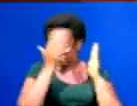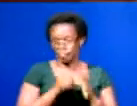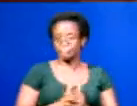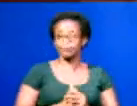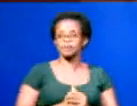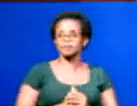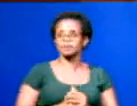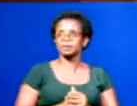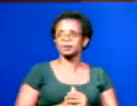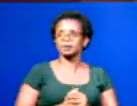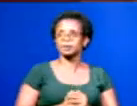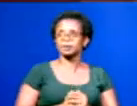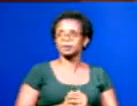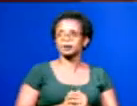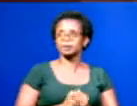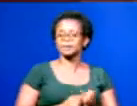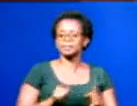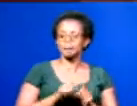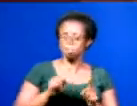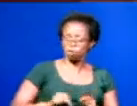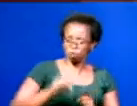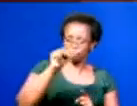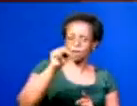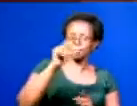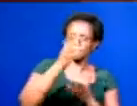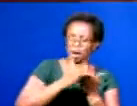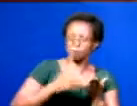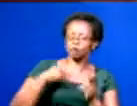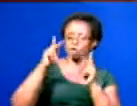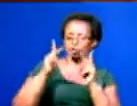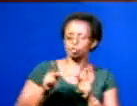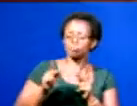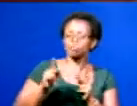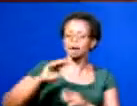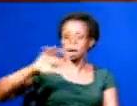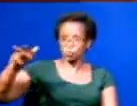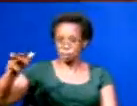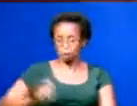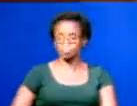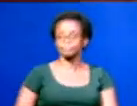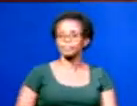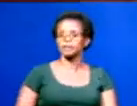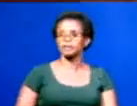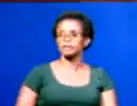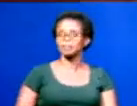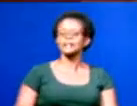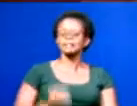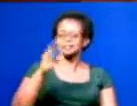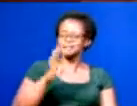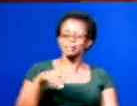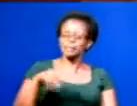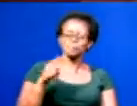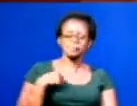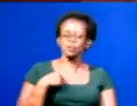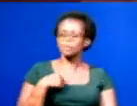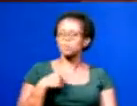from even northern part and Kisumu County, where Senator Professor Tom Ojenda. Mr. Speaker, they are only crime, Mr. Speaker, and you need